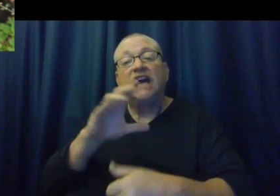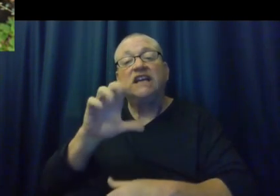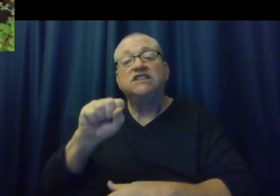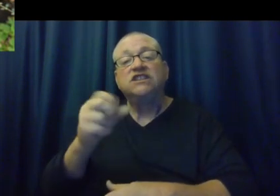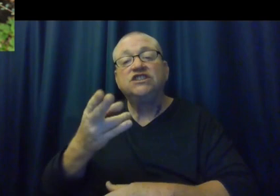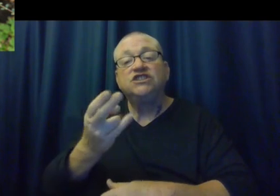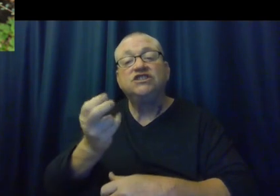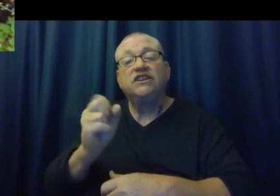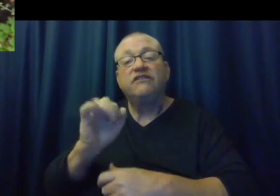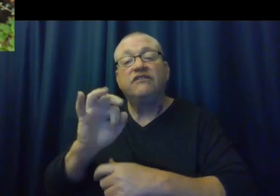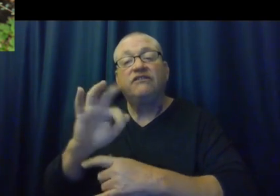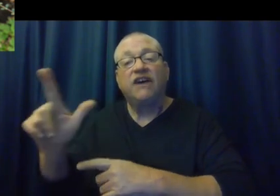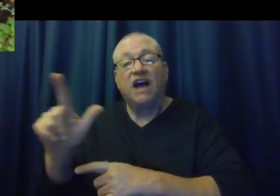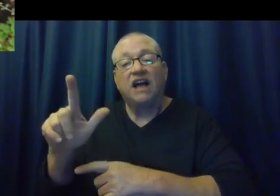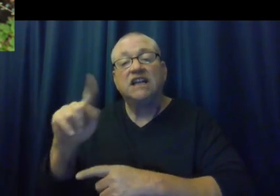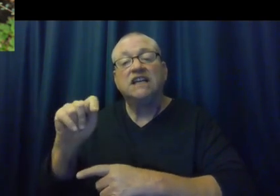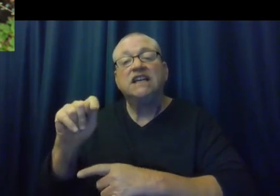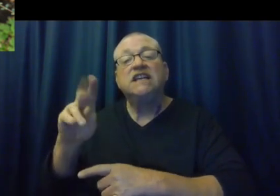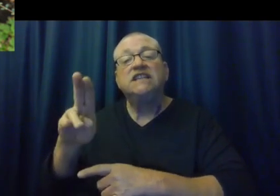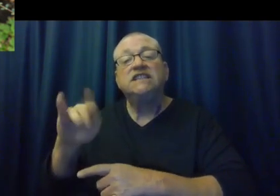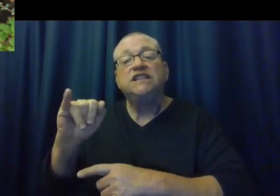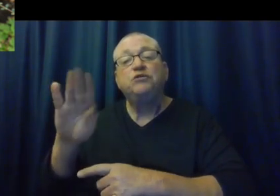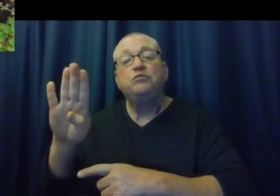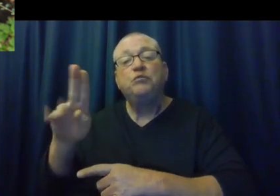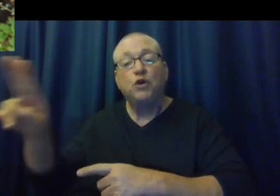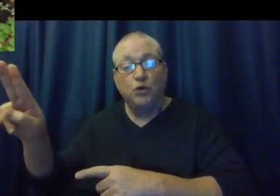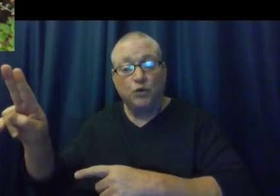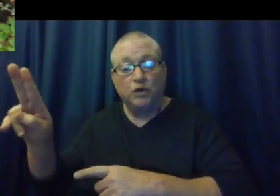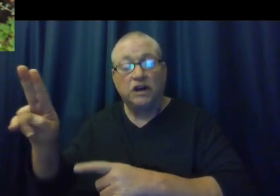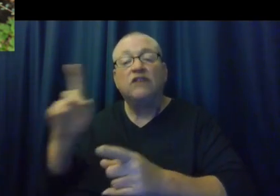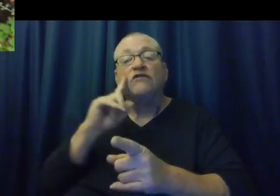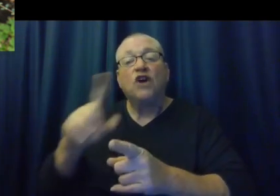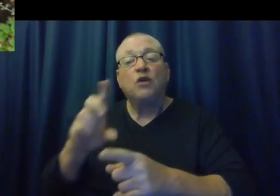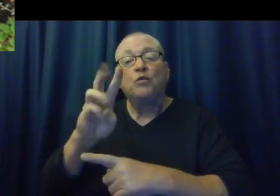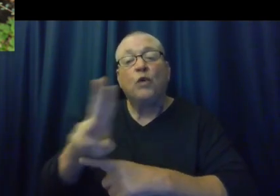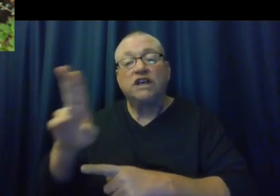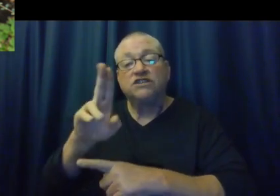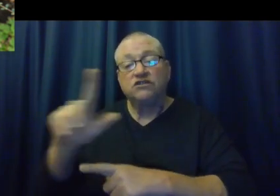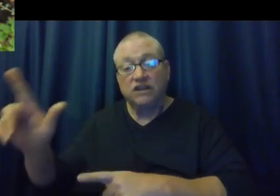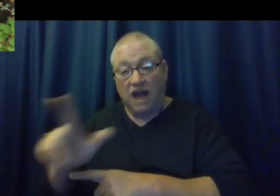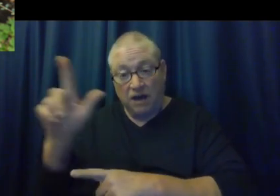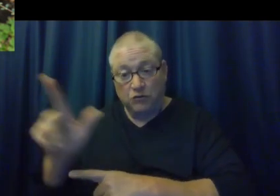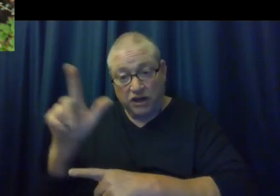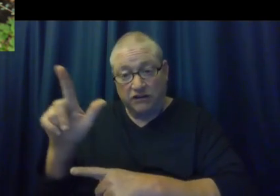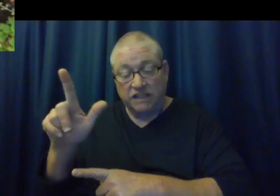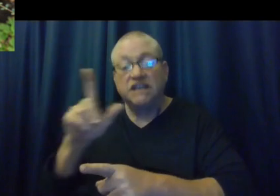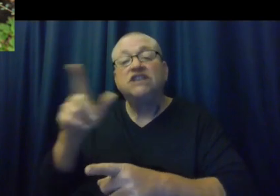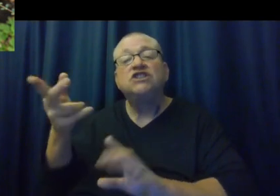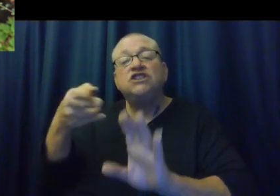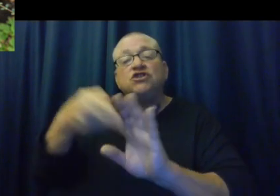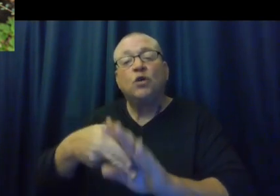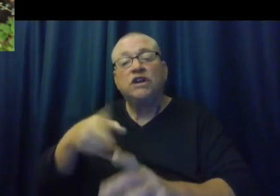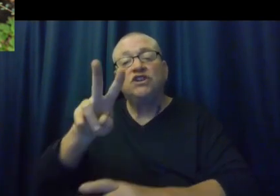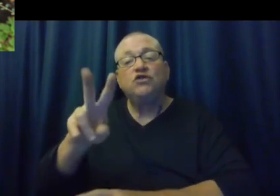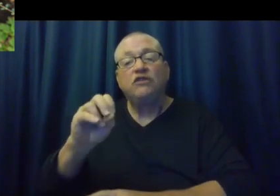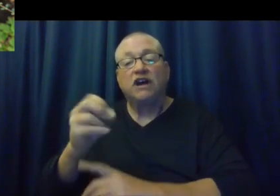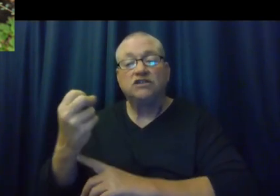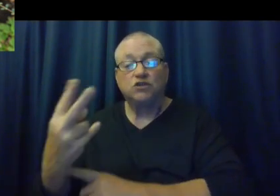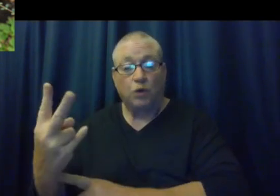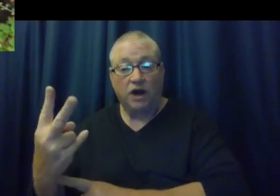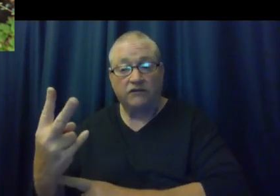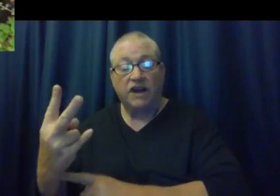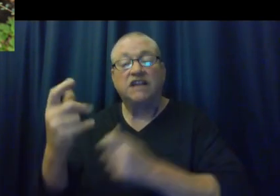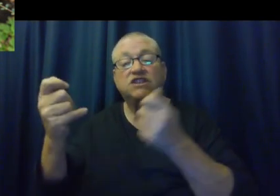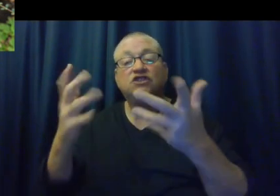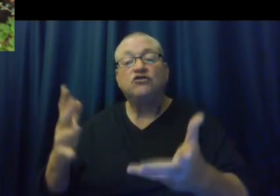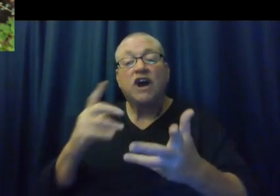Award is Chevelle Thibault of Western Libraries. Chevelle joined Western Libraries in January of 2012 and is currently